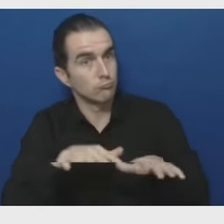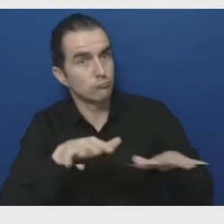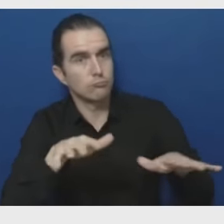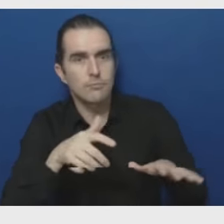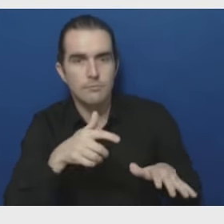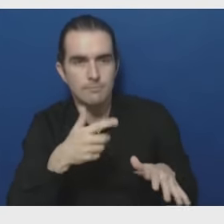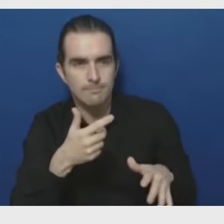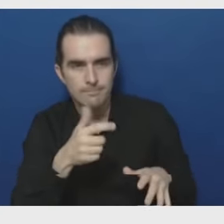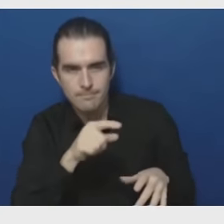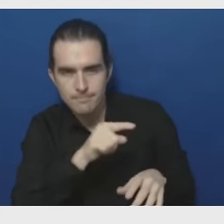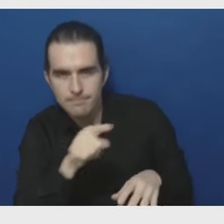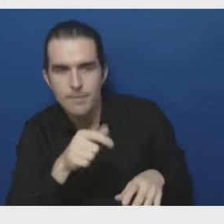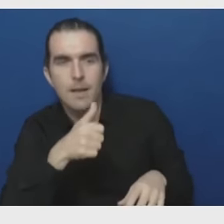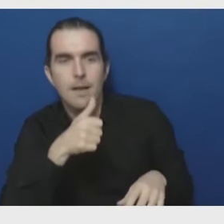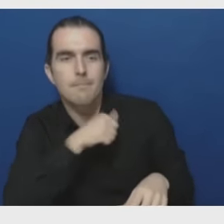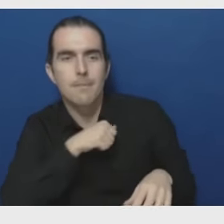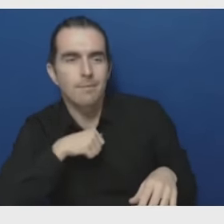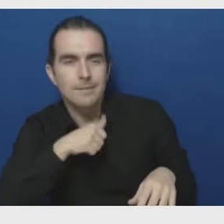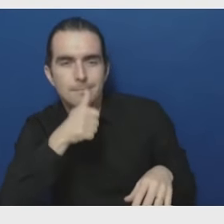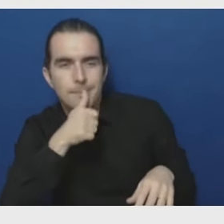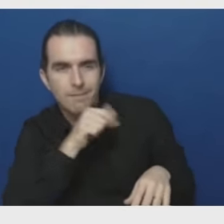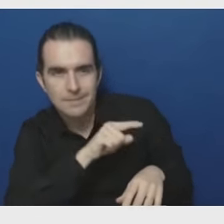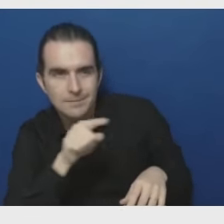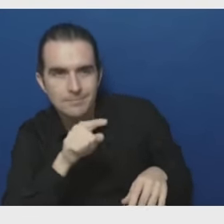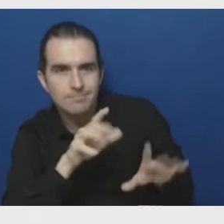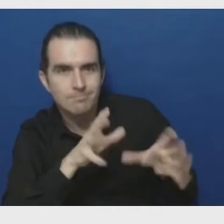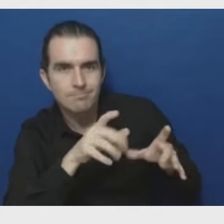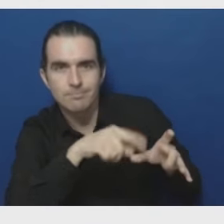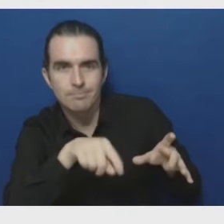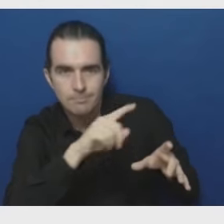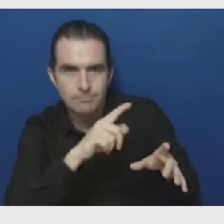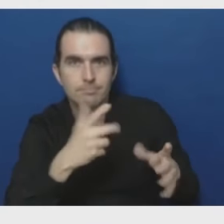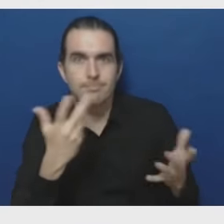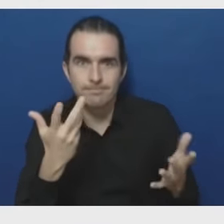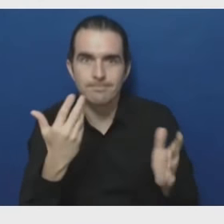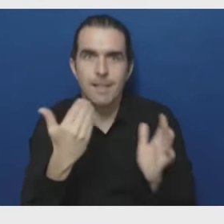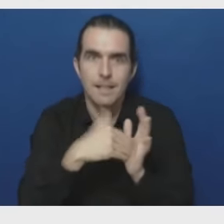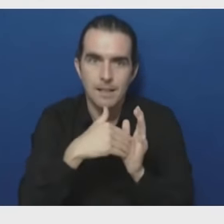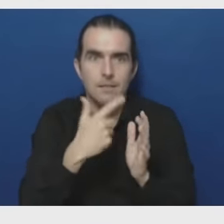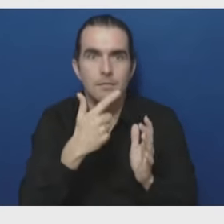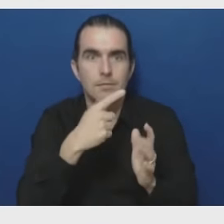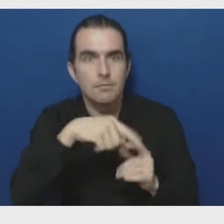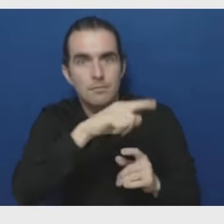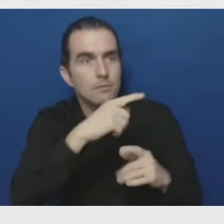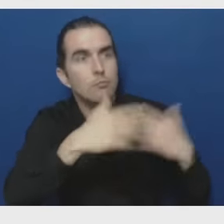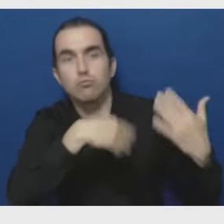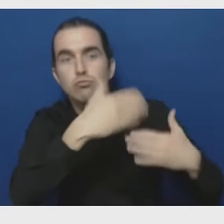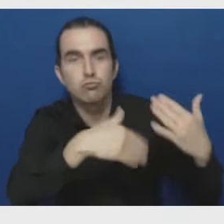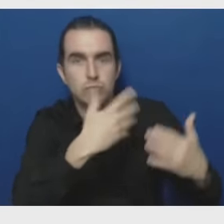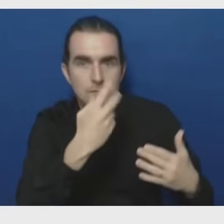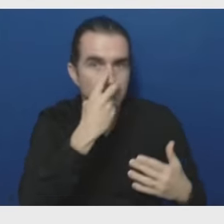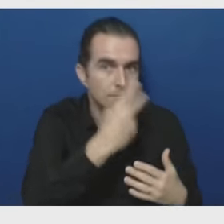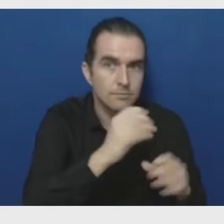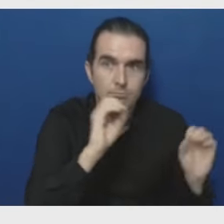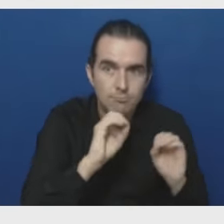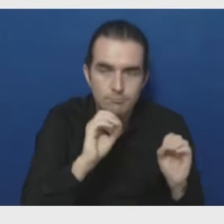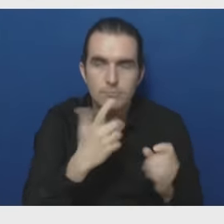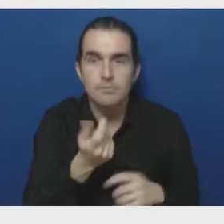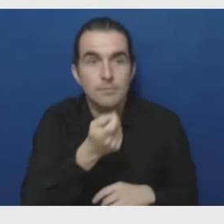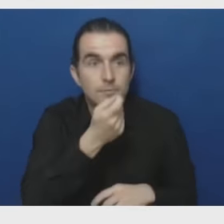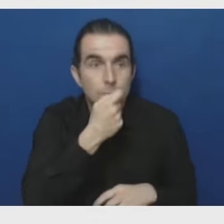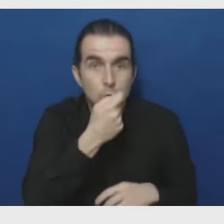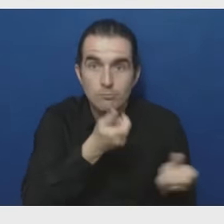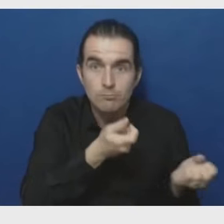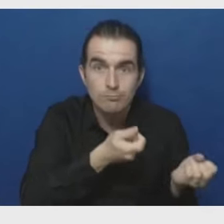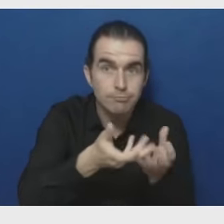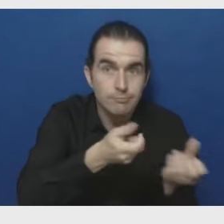sector. But the private sector has shareholders. And those shareholders are the ones we probably need to target, not the